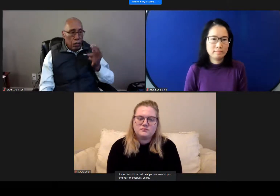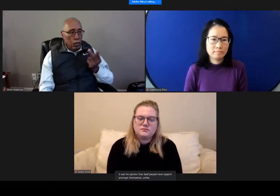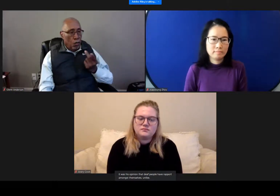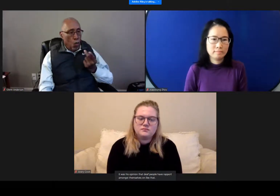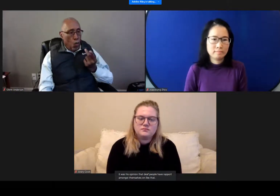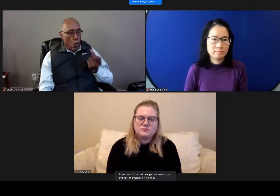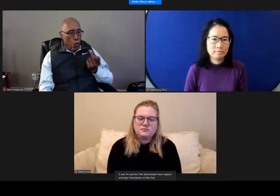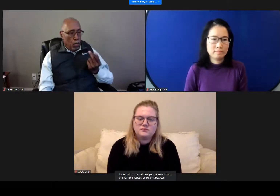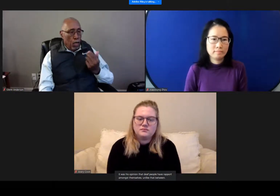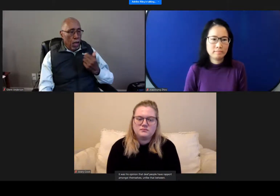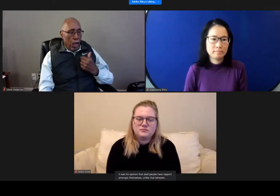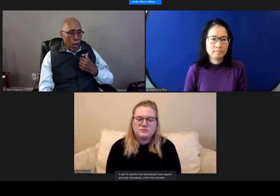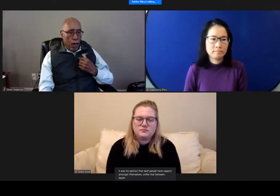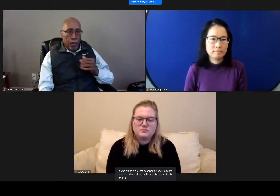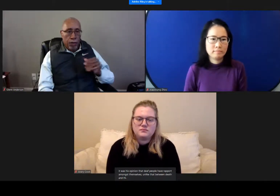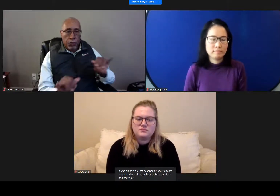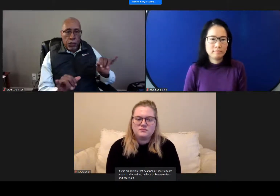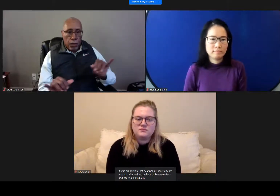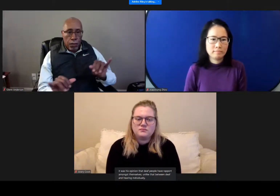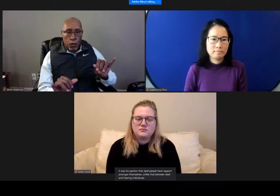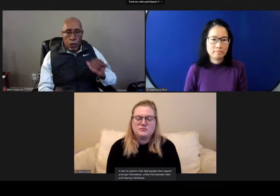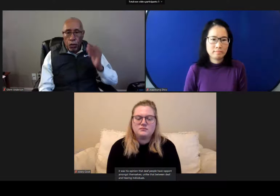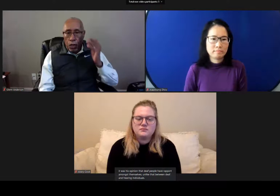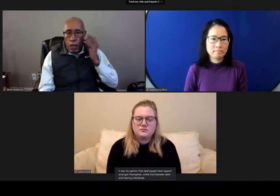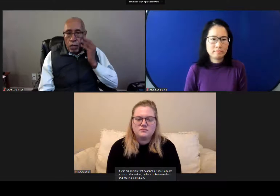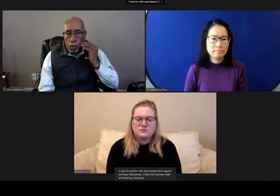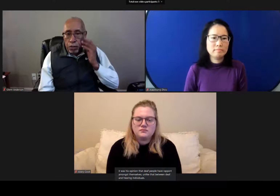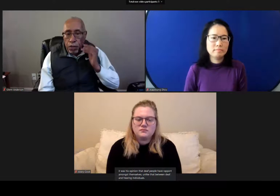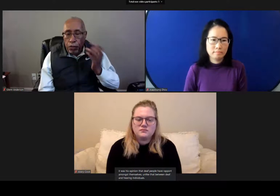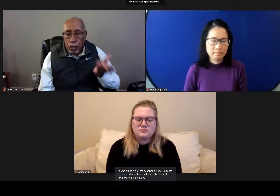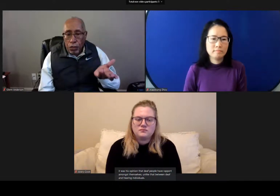that between deaf and hearing individuals.